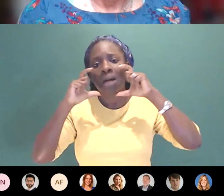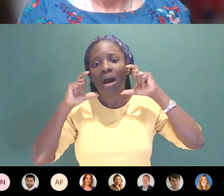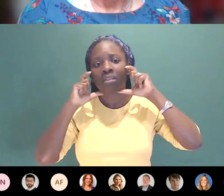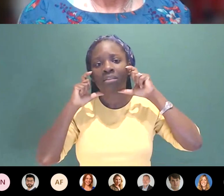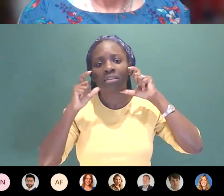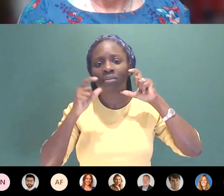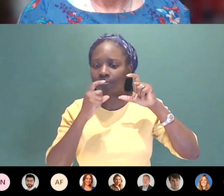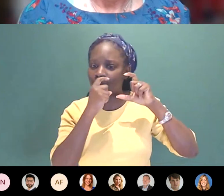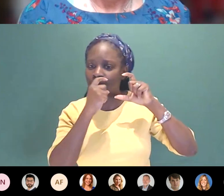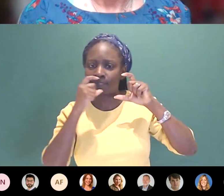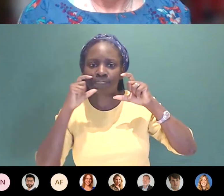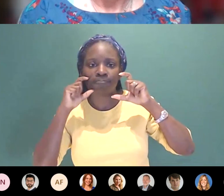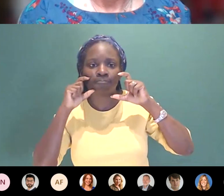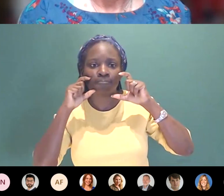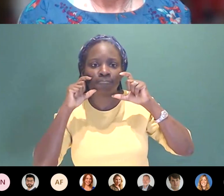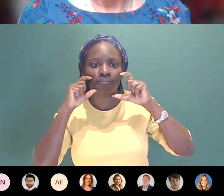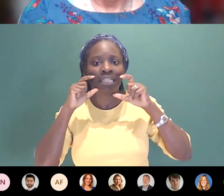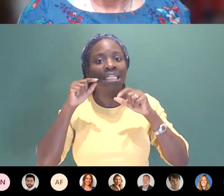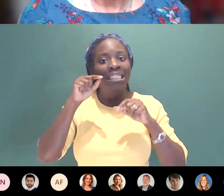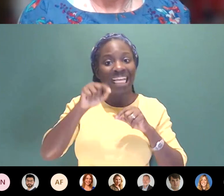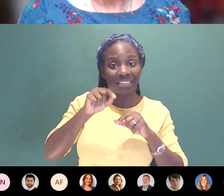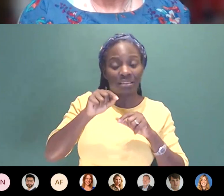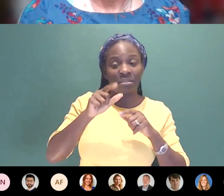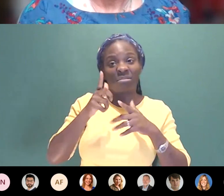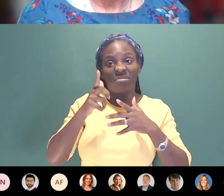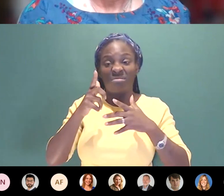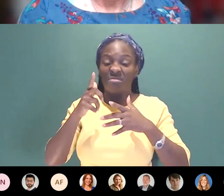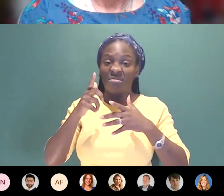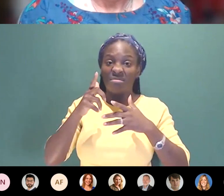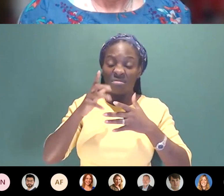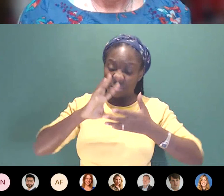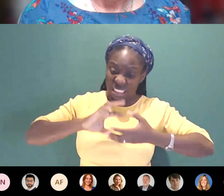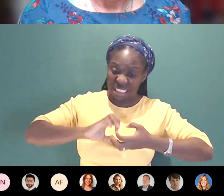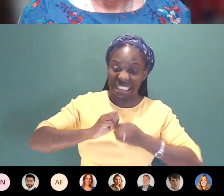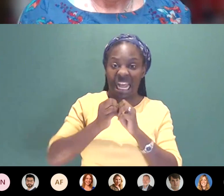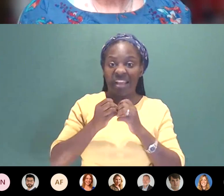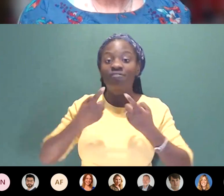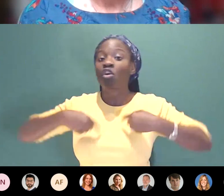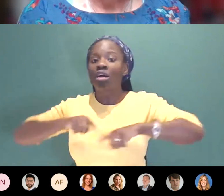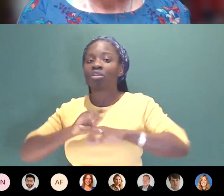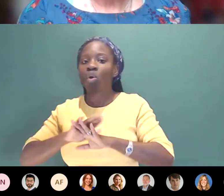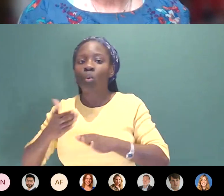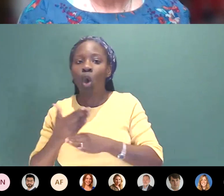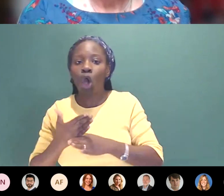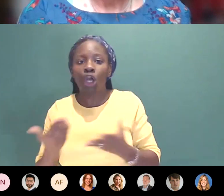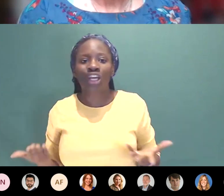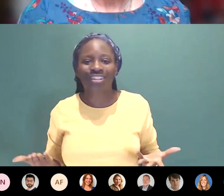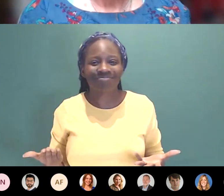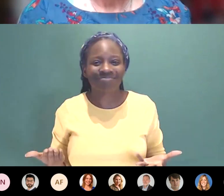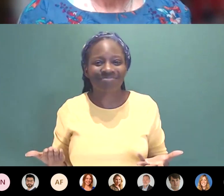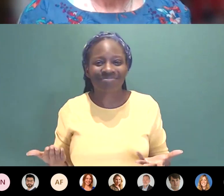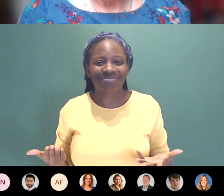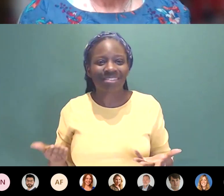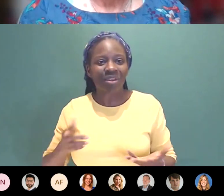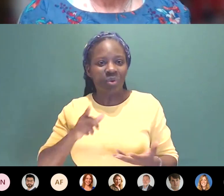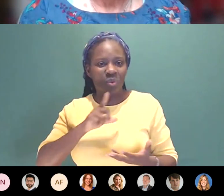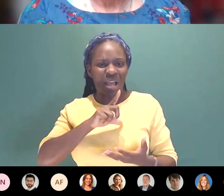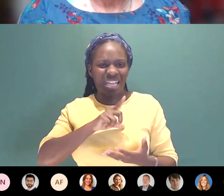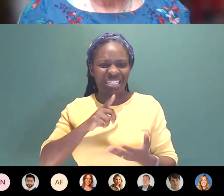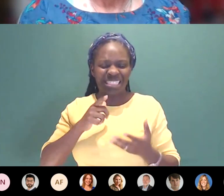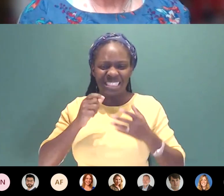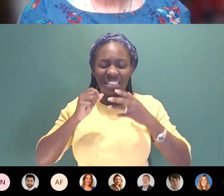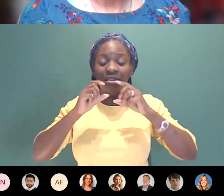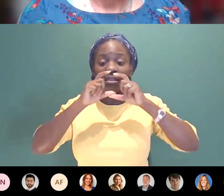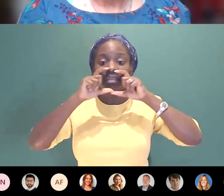suggested is an attempt of universal design. For us, it didn't work. The mask is actually like it's fogging